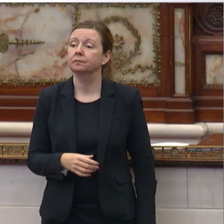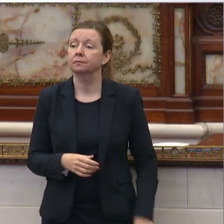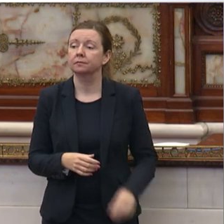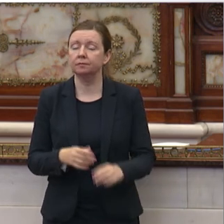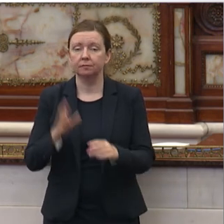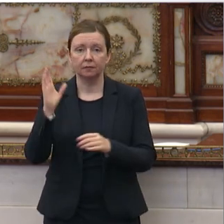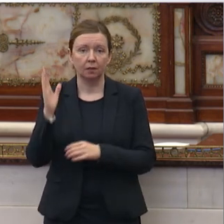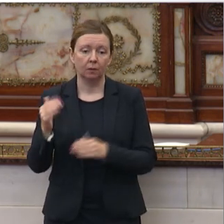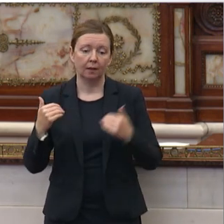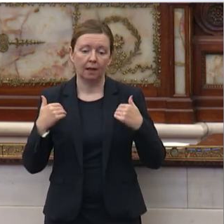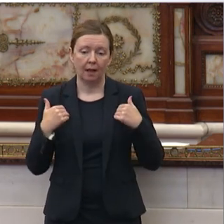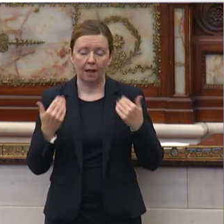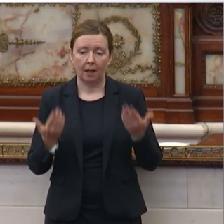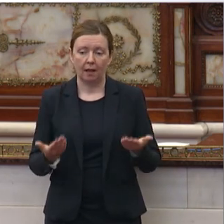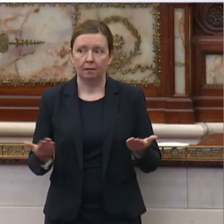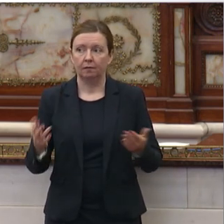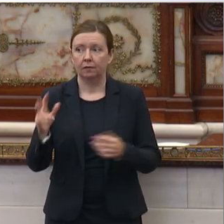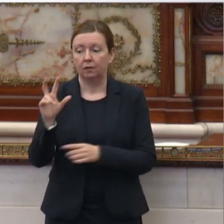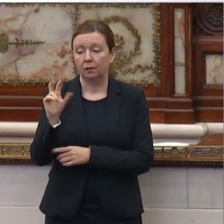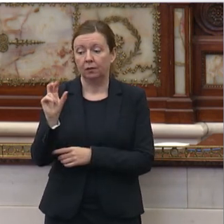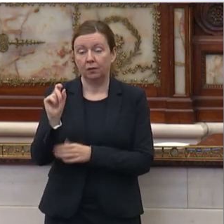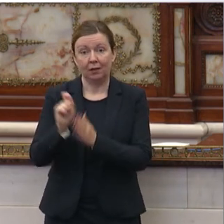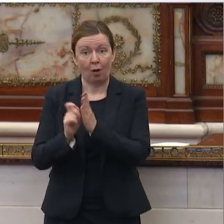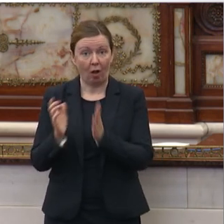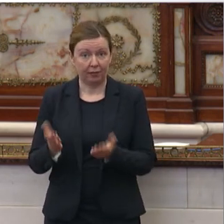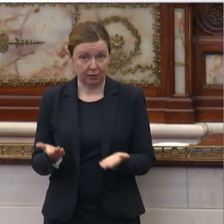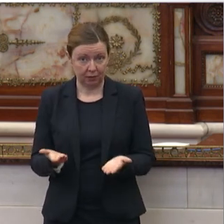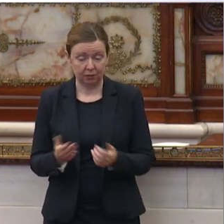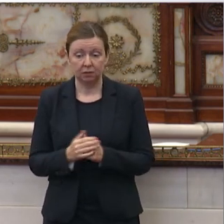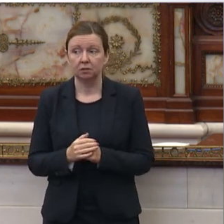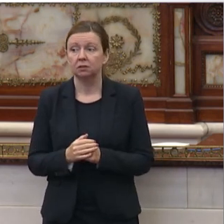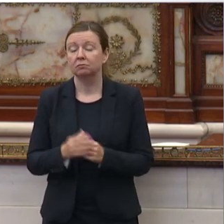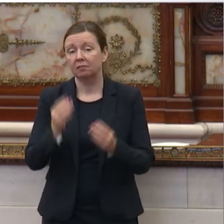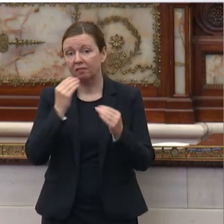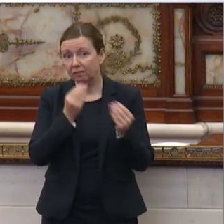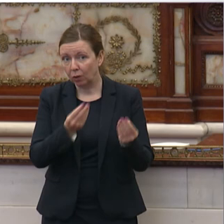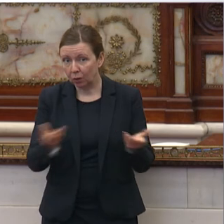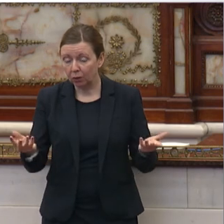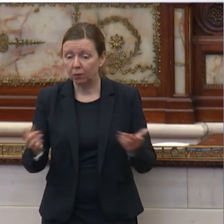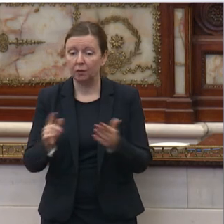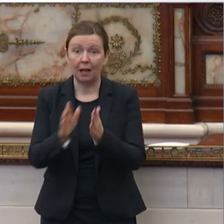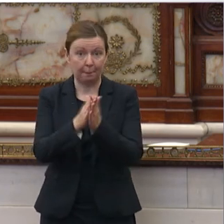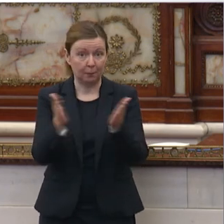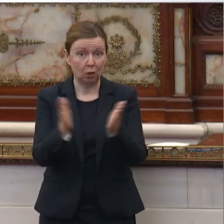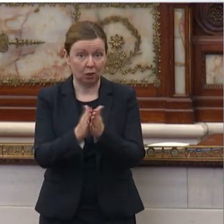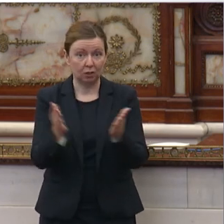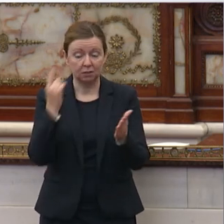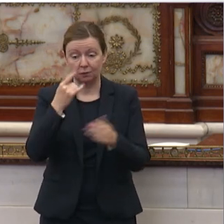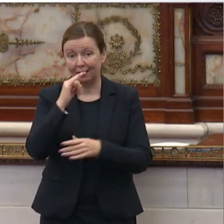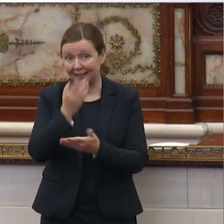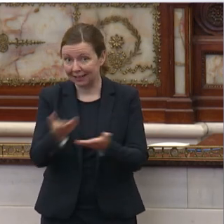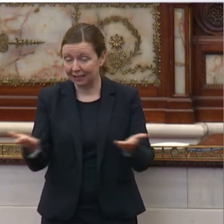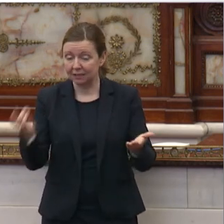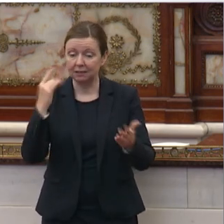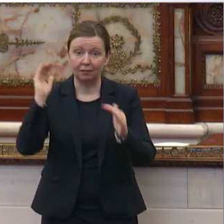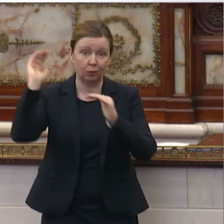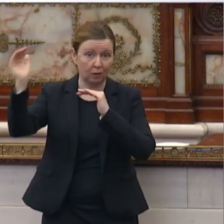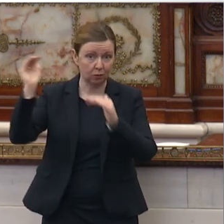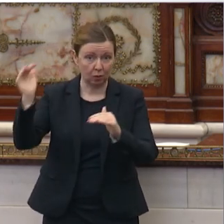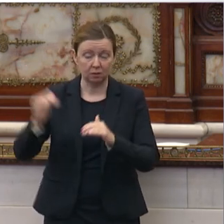There will be 30 authors, food, and of course books for the kids and for the